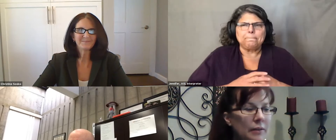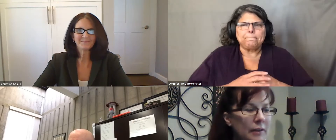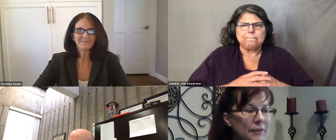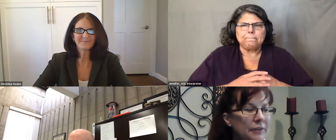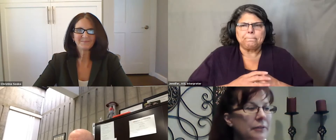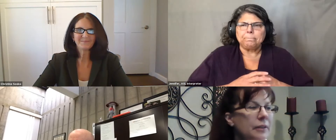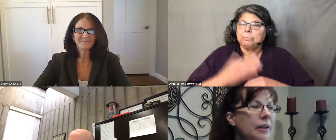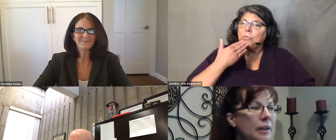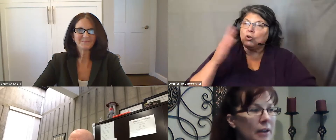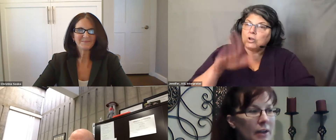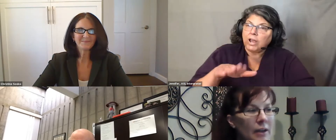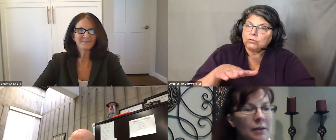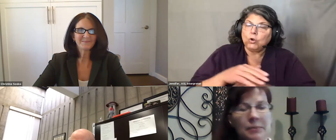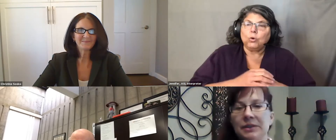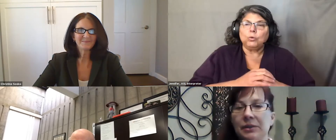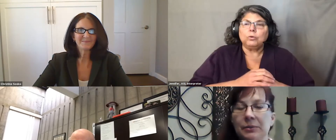Good afternoon.